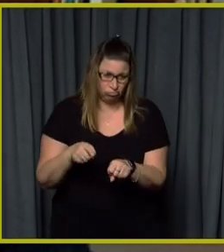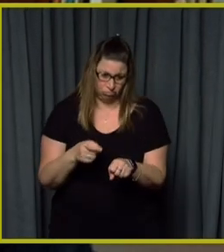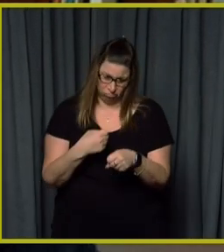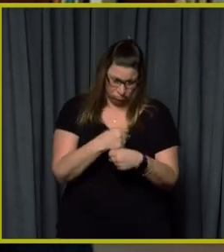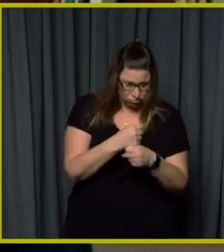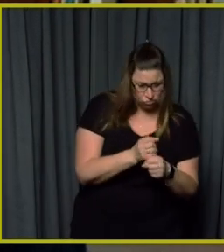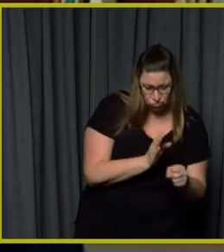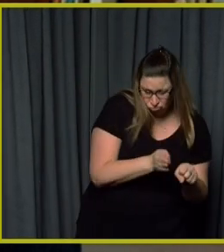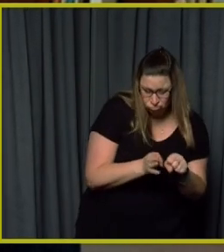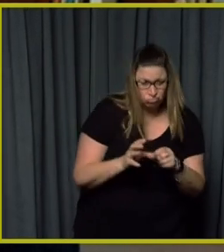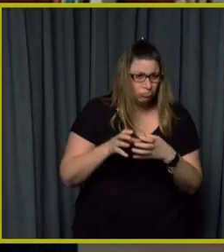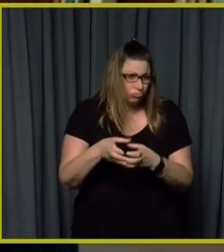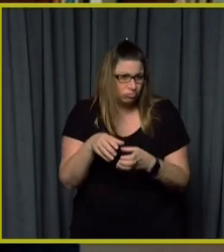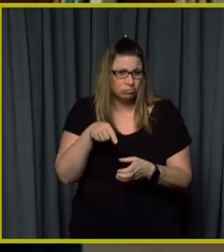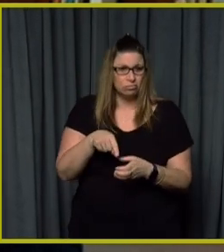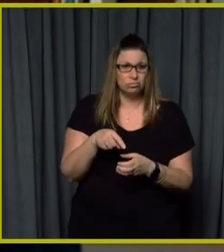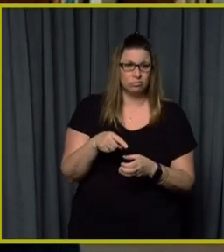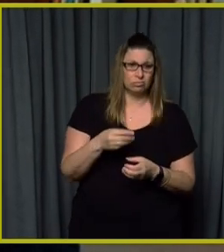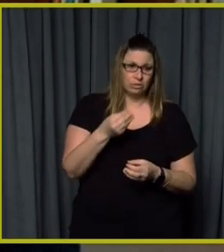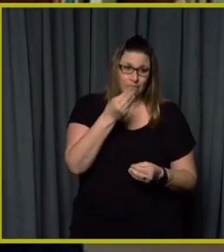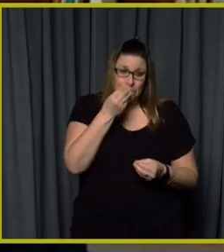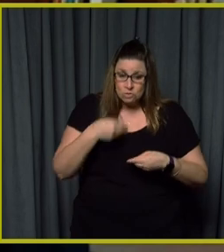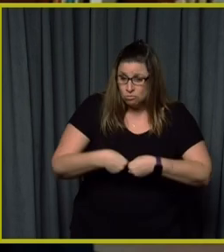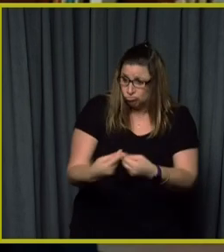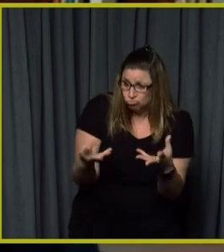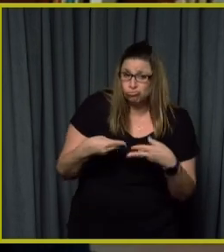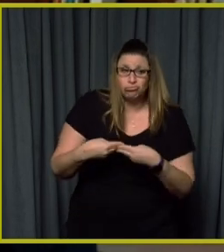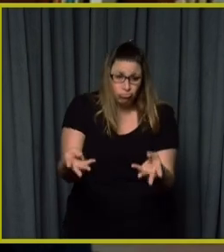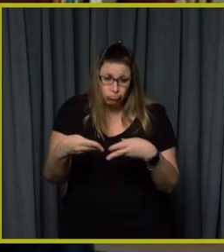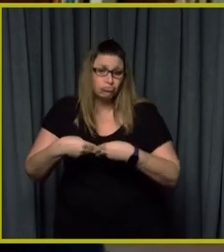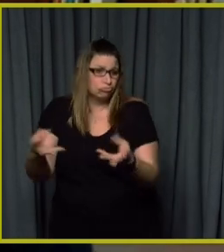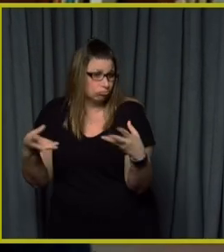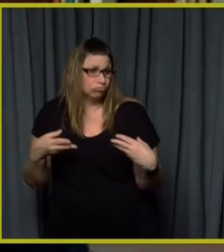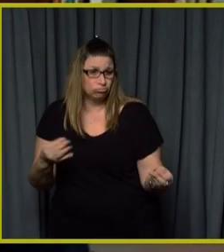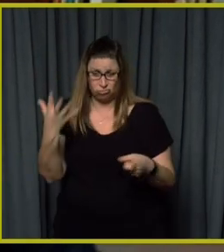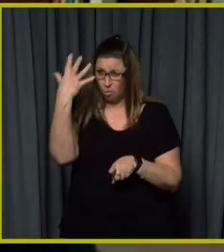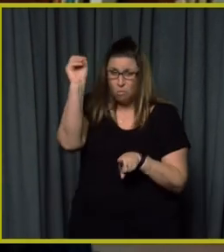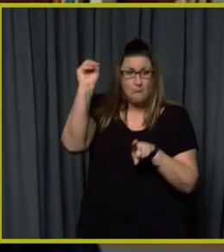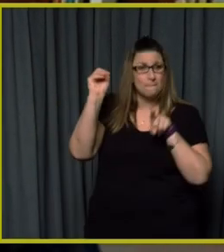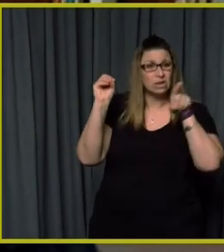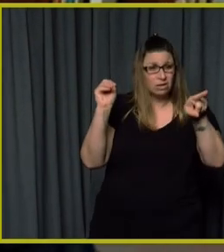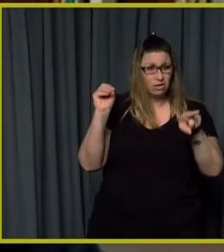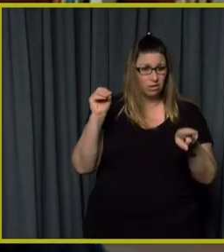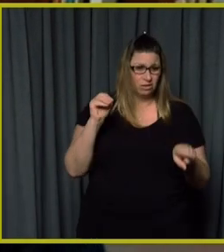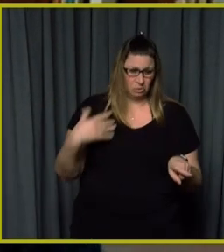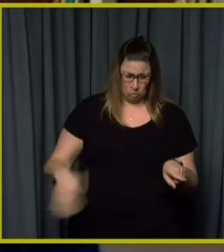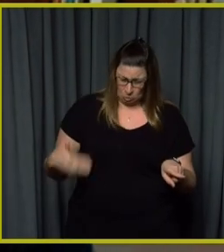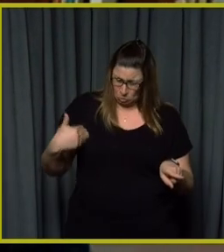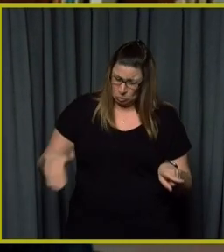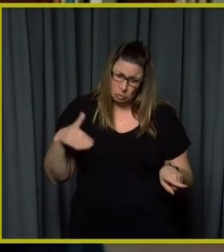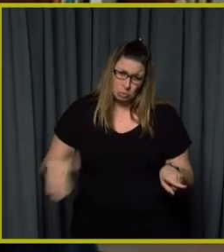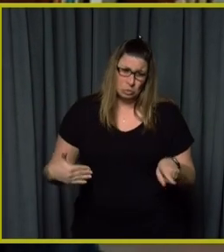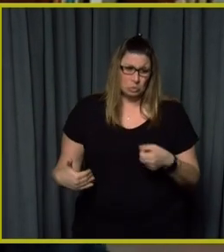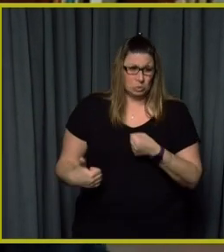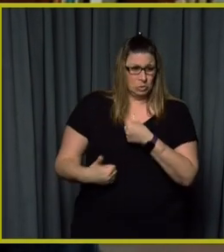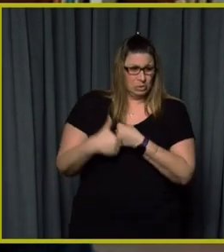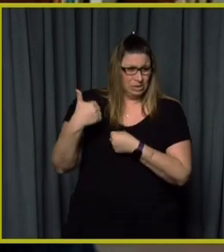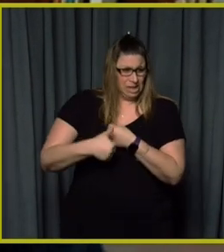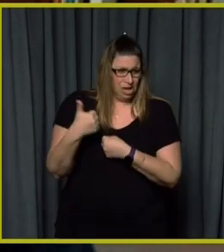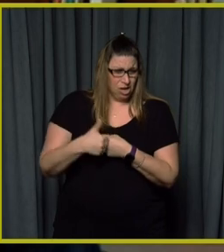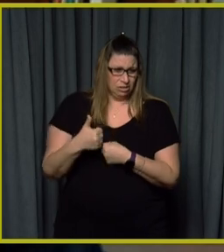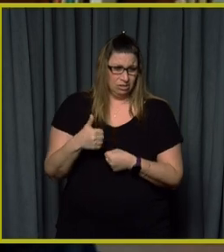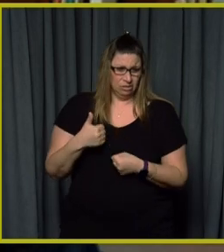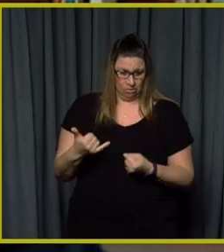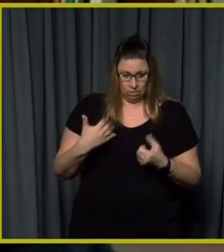responsible for getting the food supply back in shape. Those are some of the most dangerous workplaces in our country. And so what